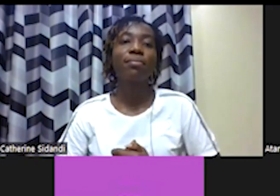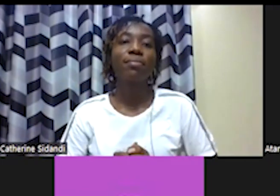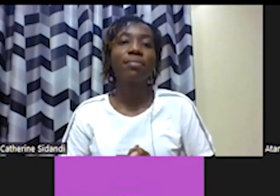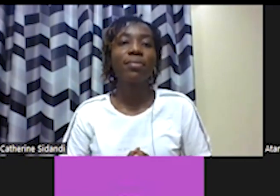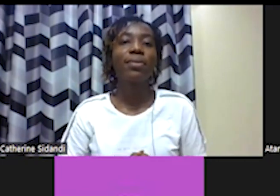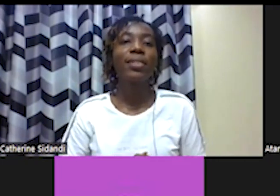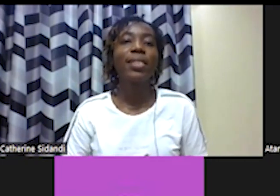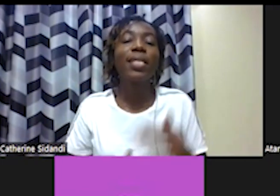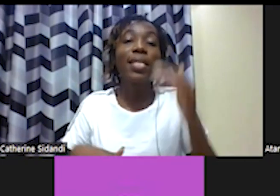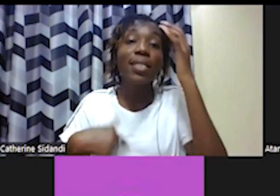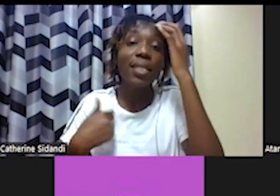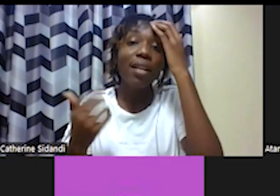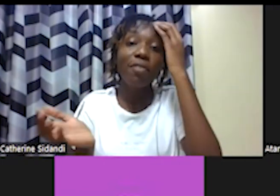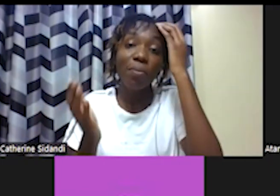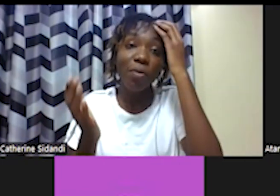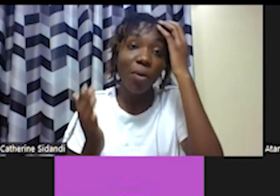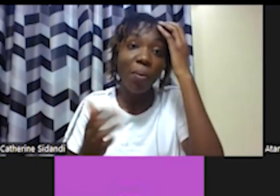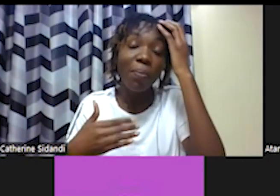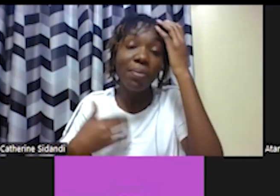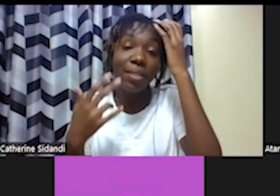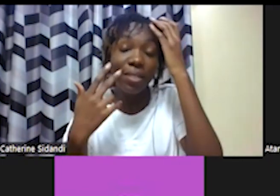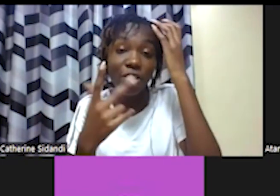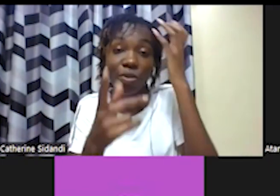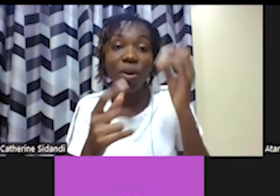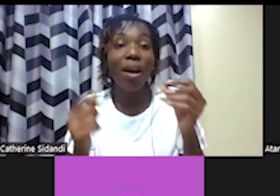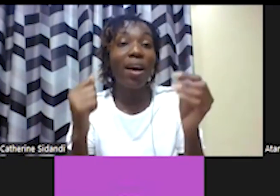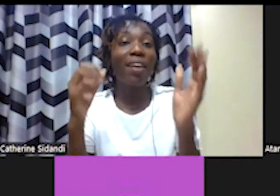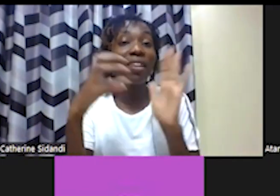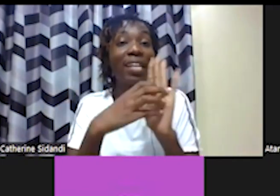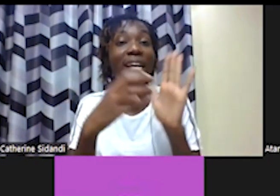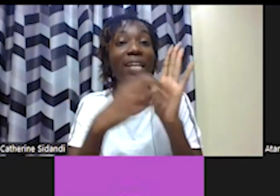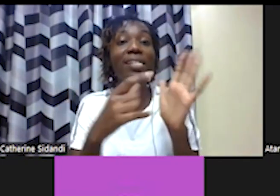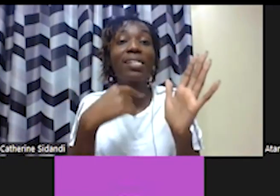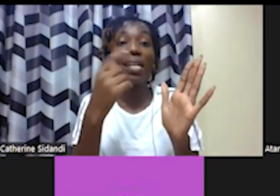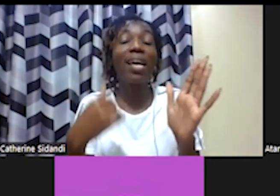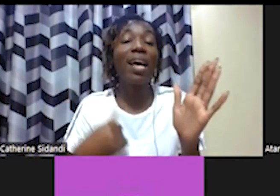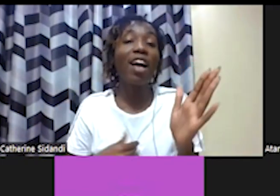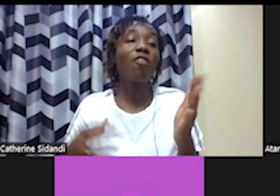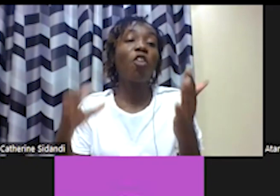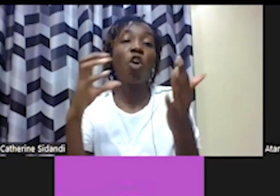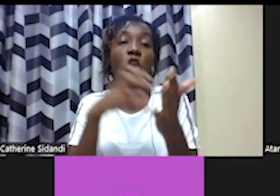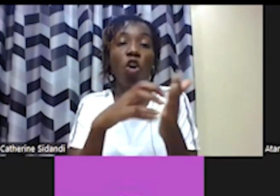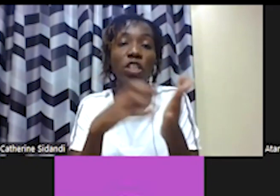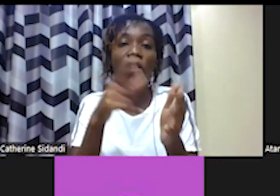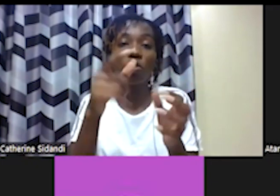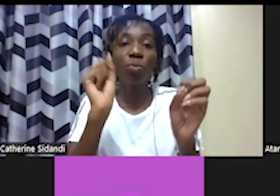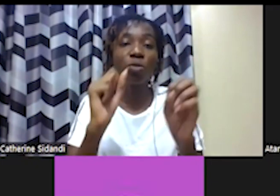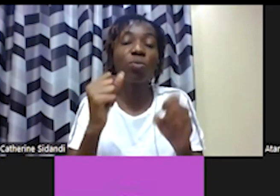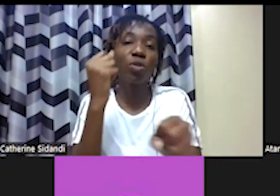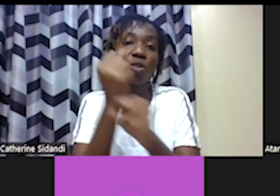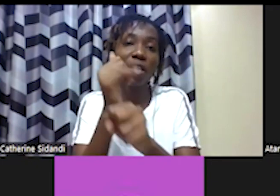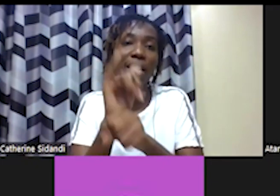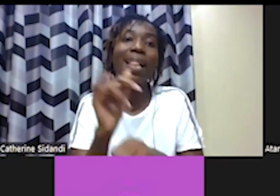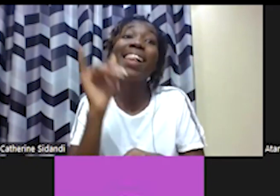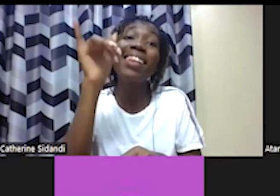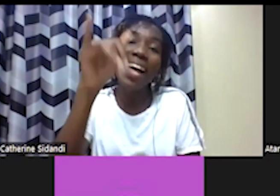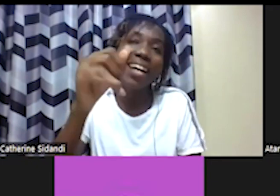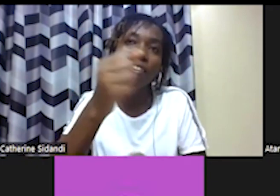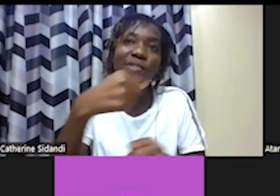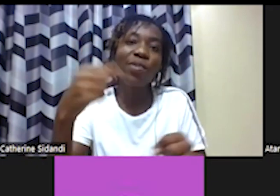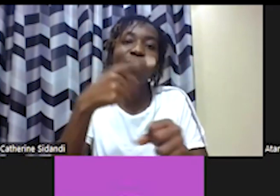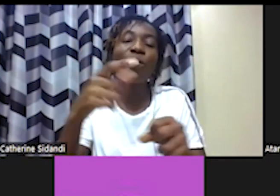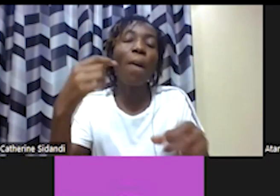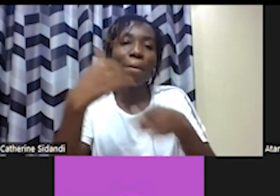Self-improvement. I just saw you advertising, saying there are courses that you can do. Those are the doors you build so